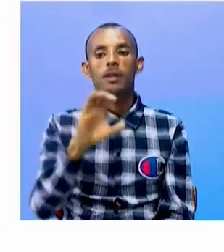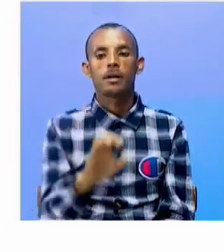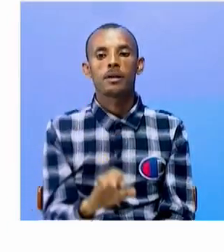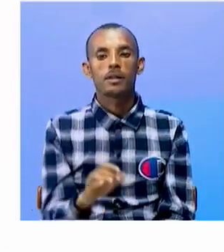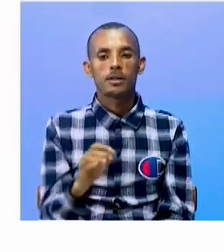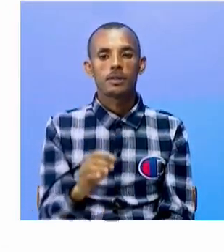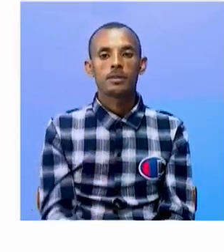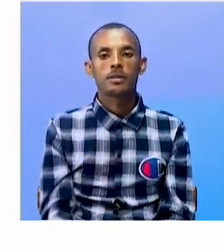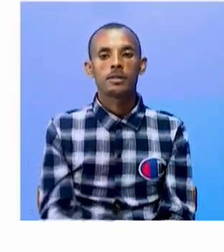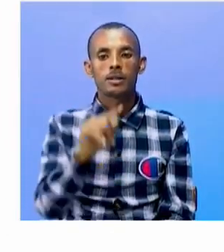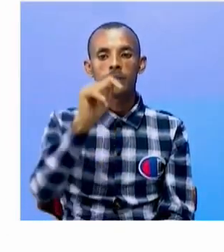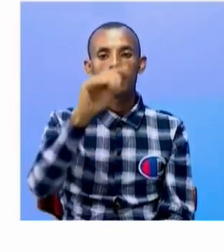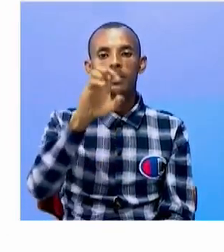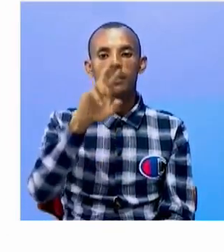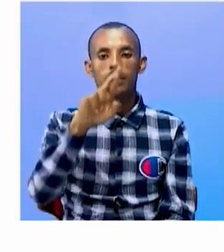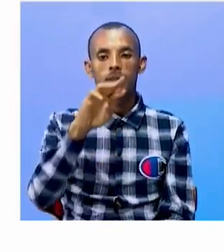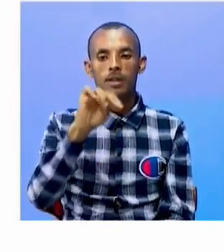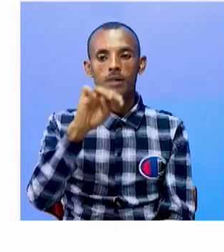terms